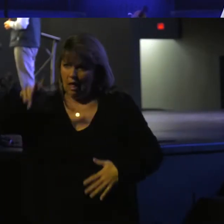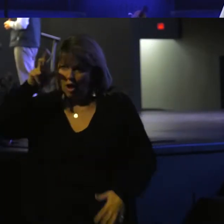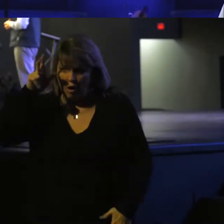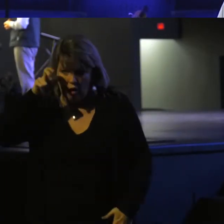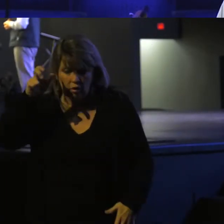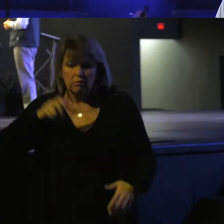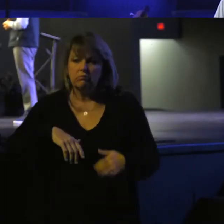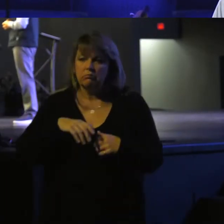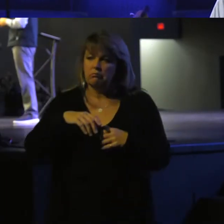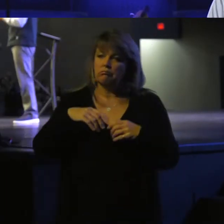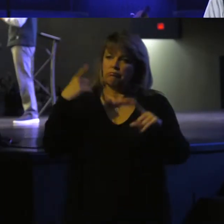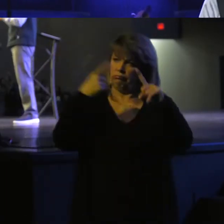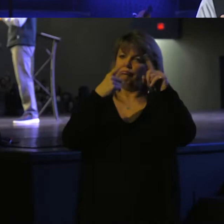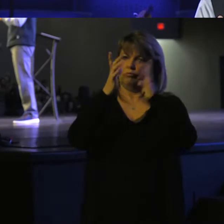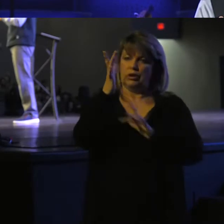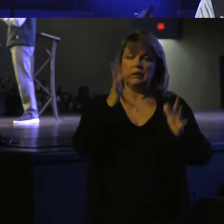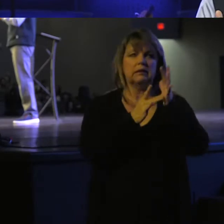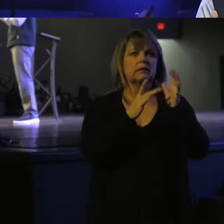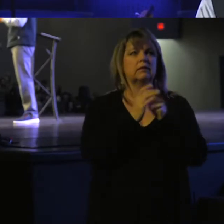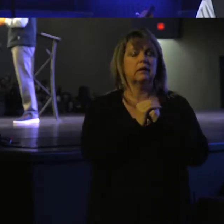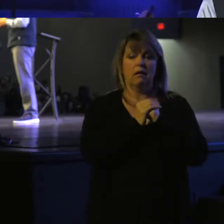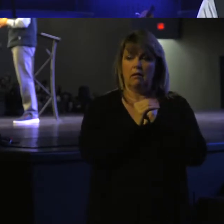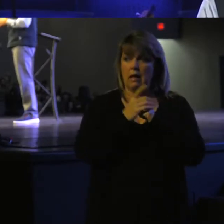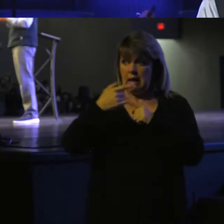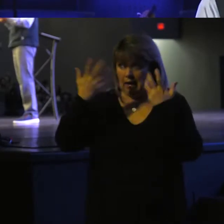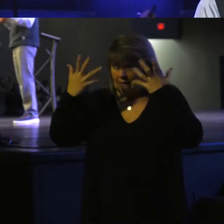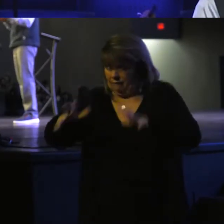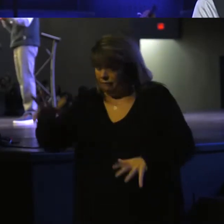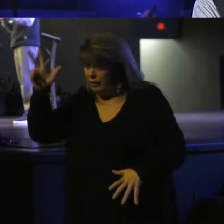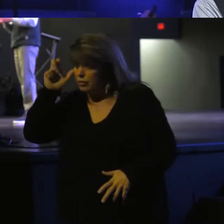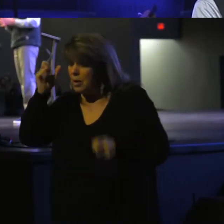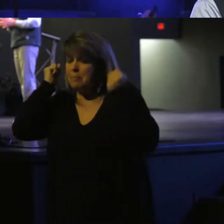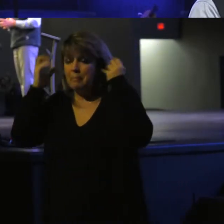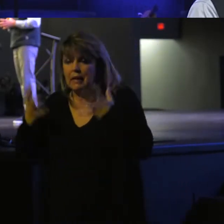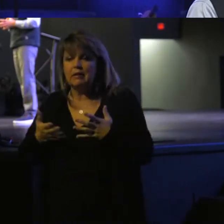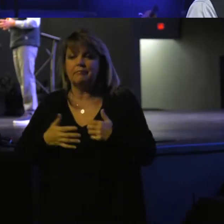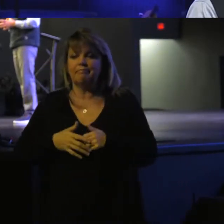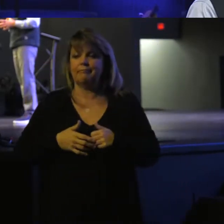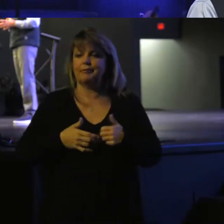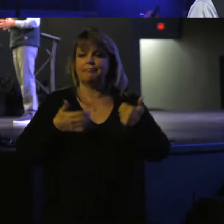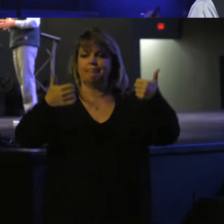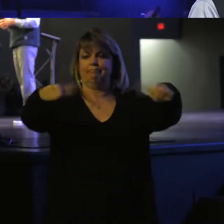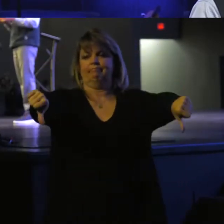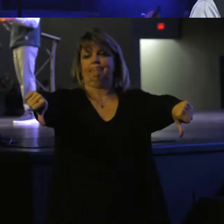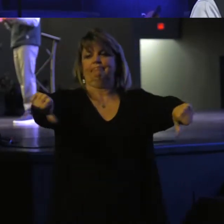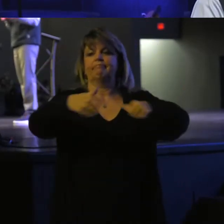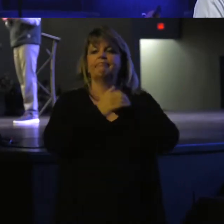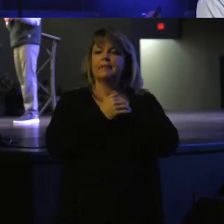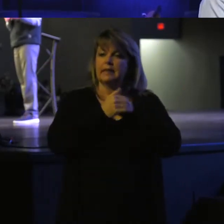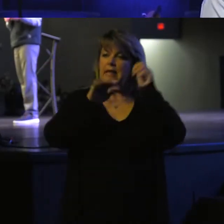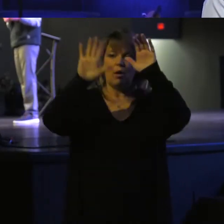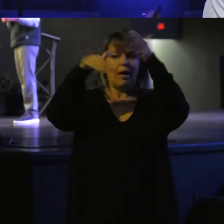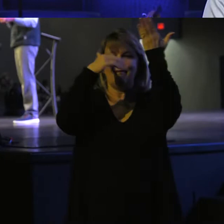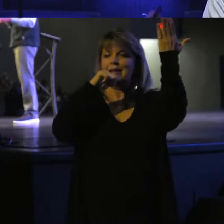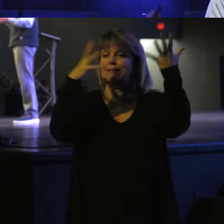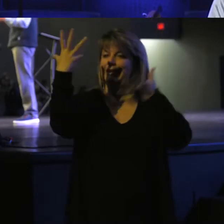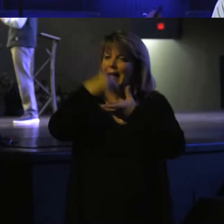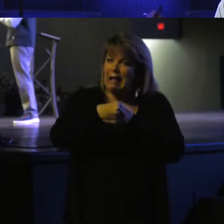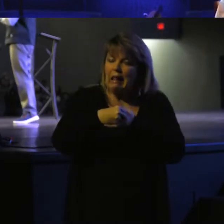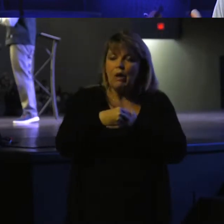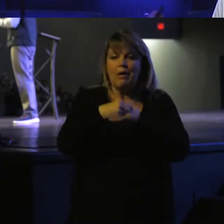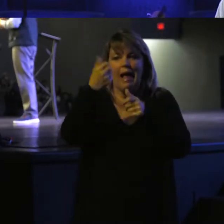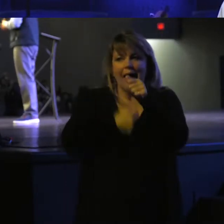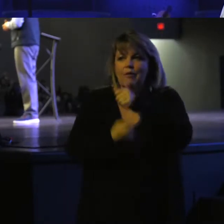it. But of those who have heard it, still many have rejected it. And so heaven is not inclusive in the sense